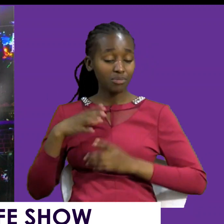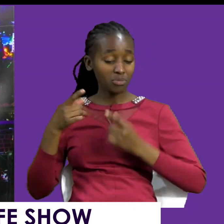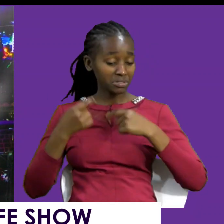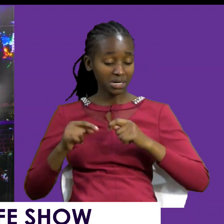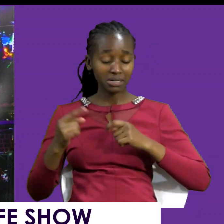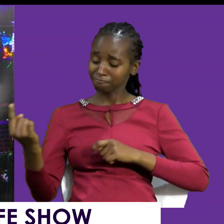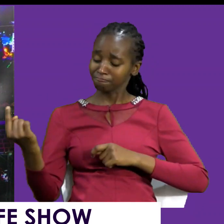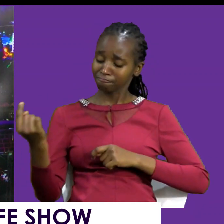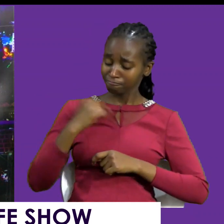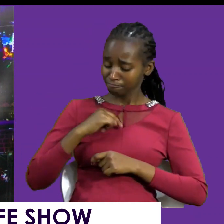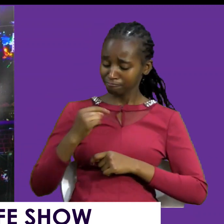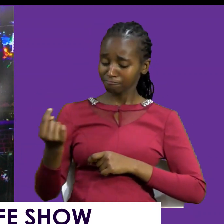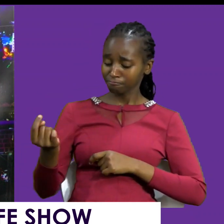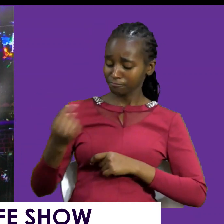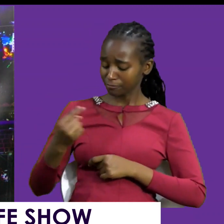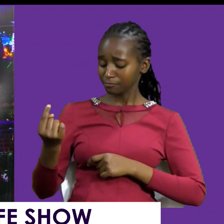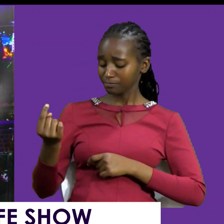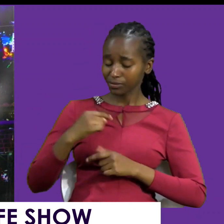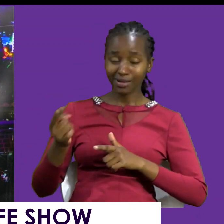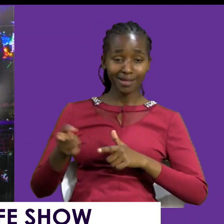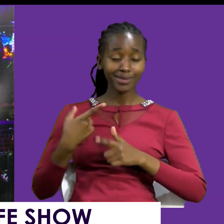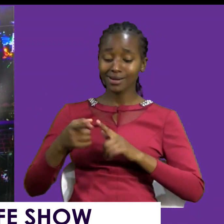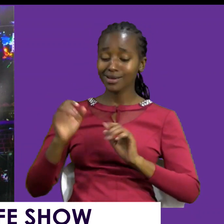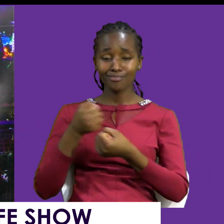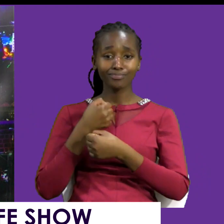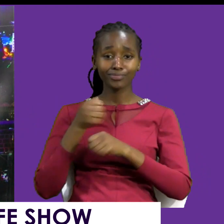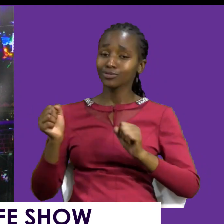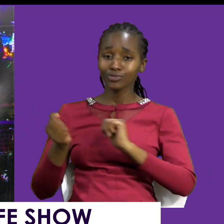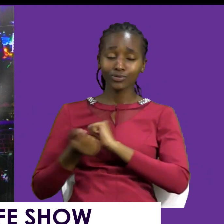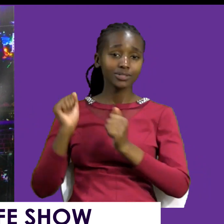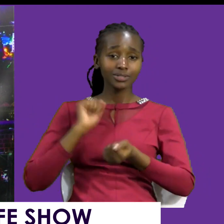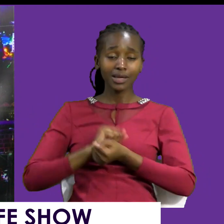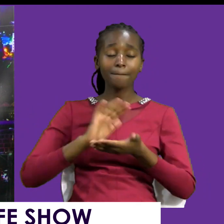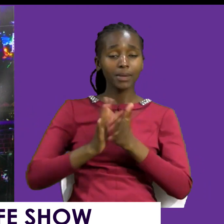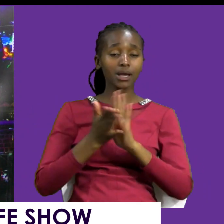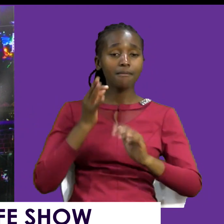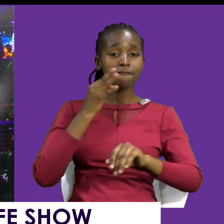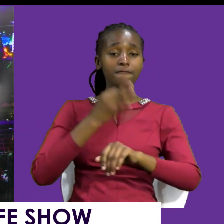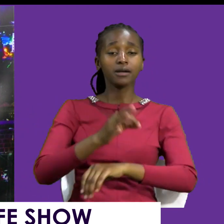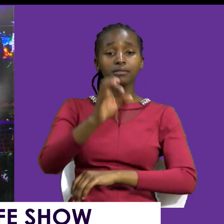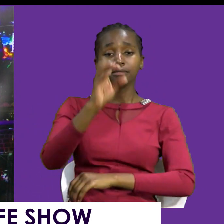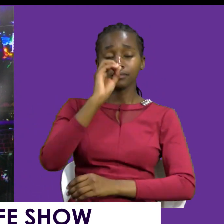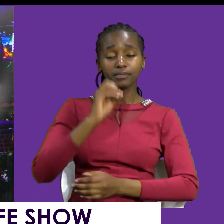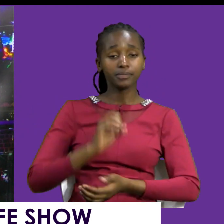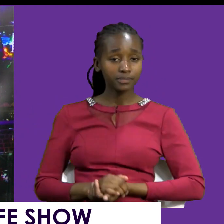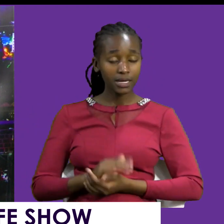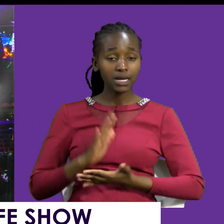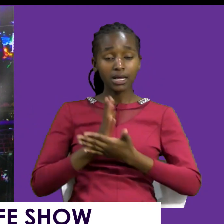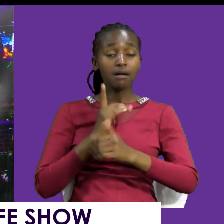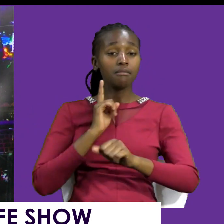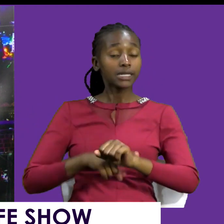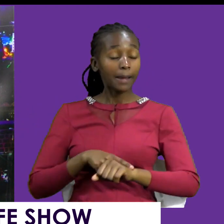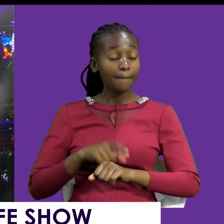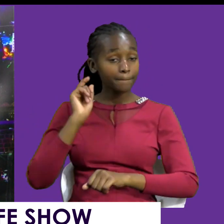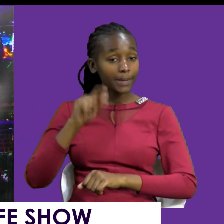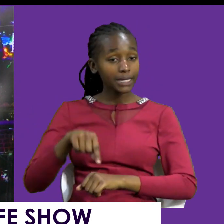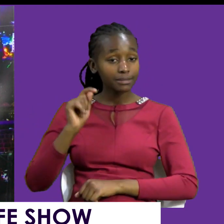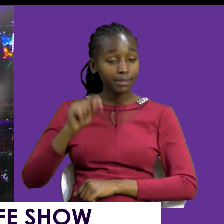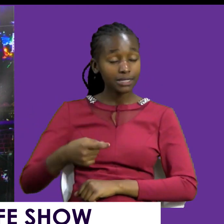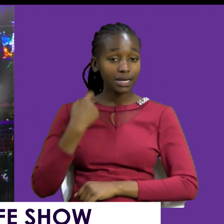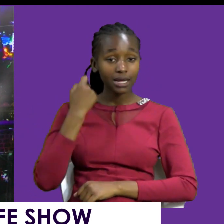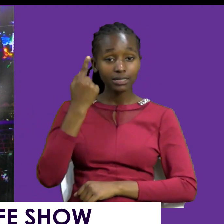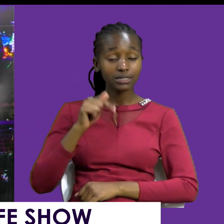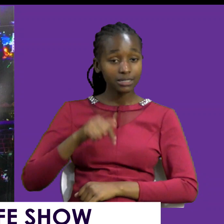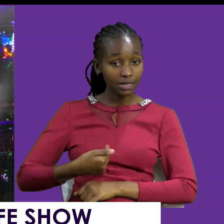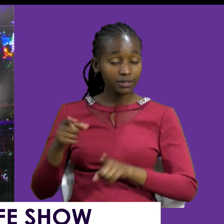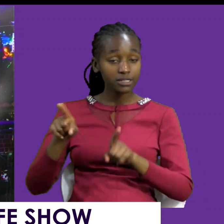am original. I can never be fake. I know where I'm headed to. I understand what is in my mind. They